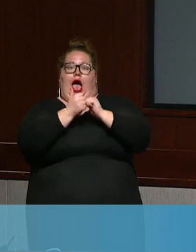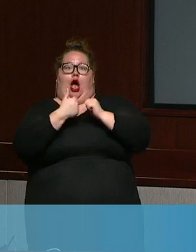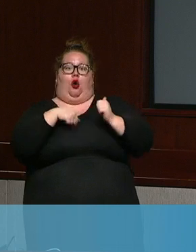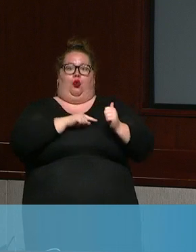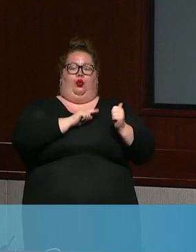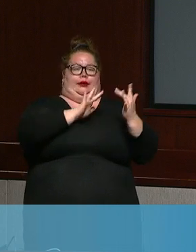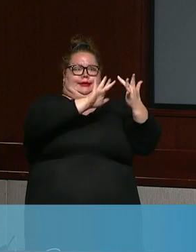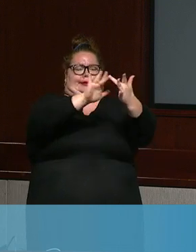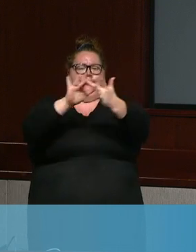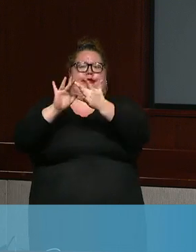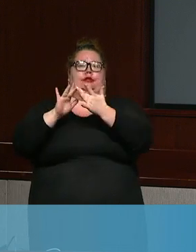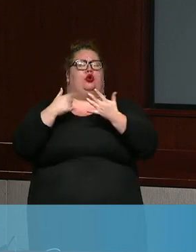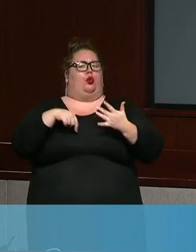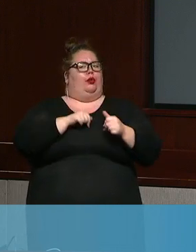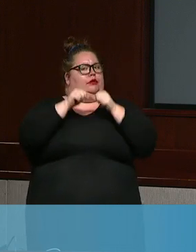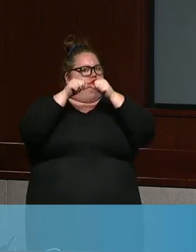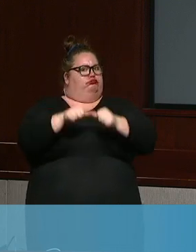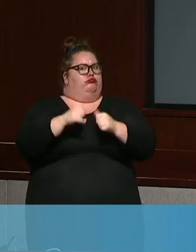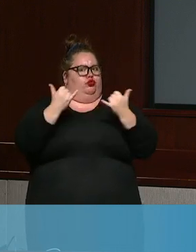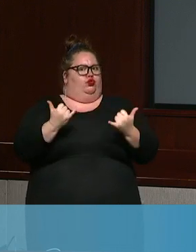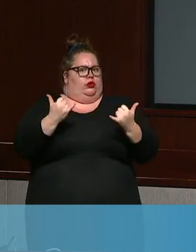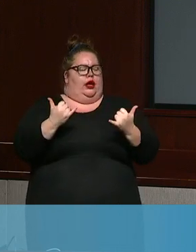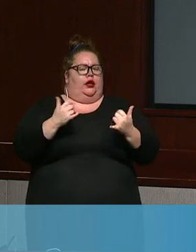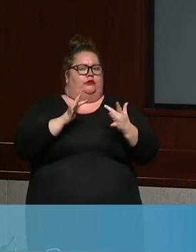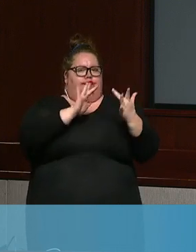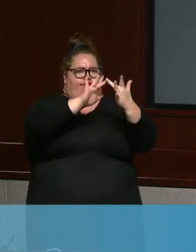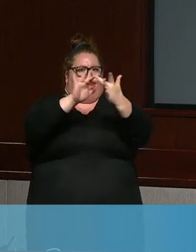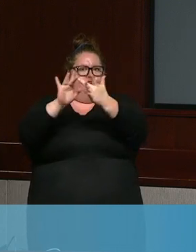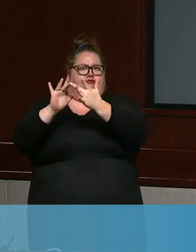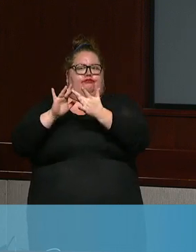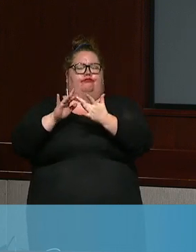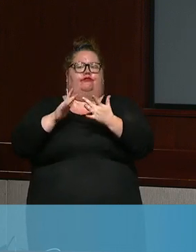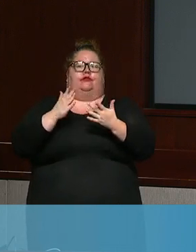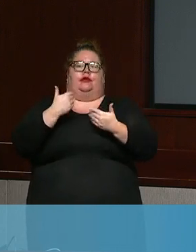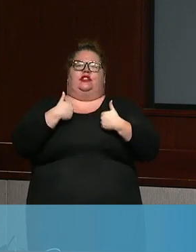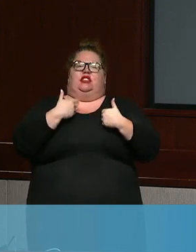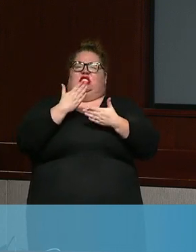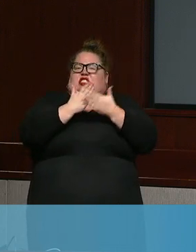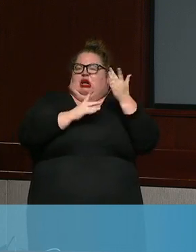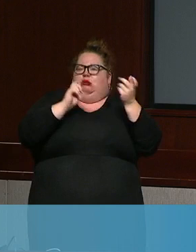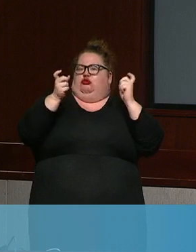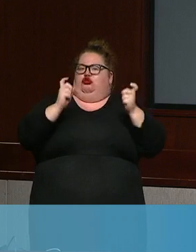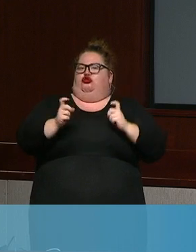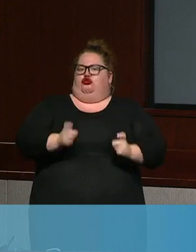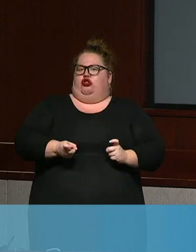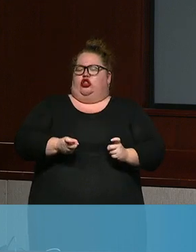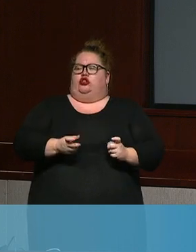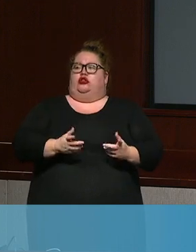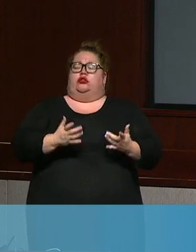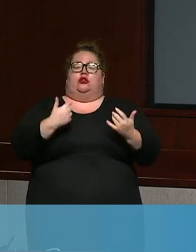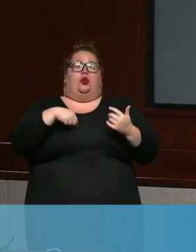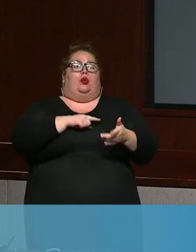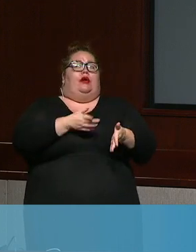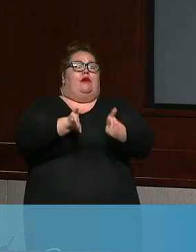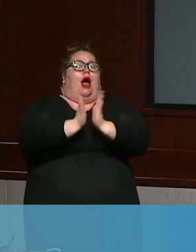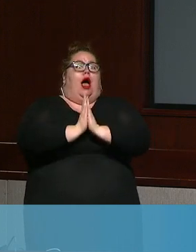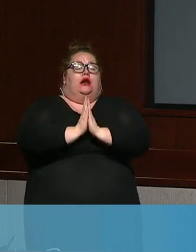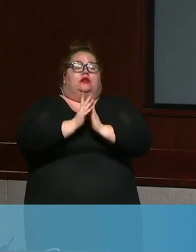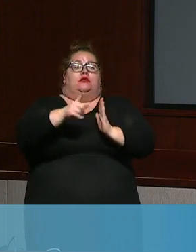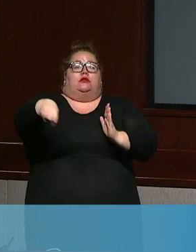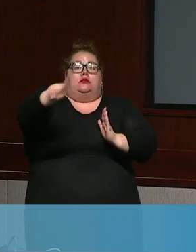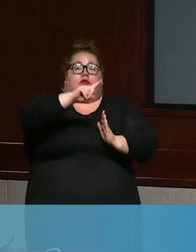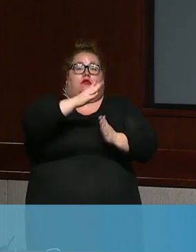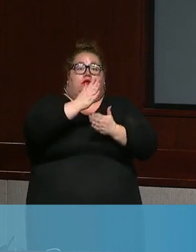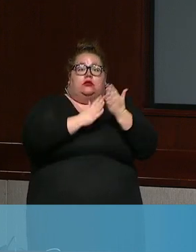to reach out to people today. We made a few alterations in response to people reaching out to us. There is now a page on our